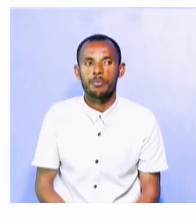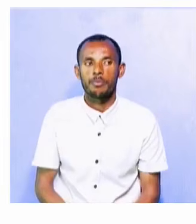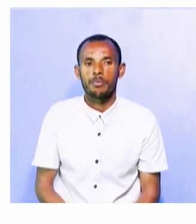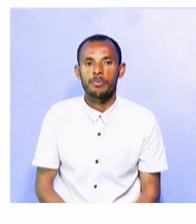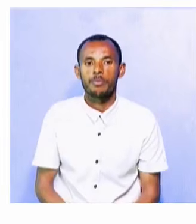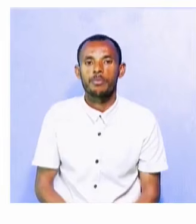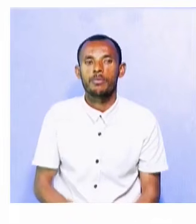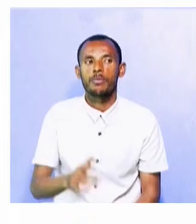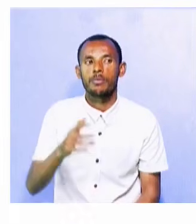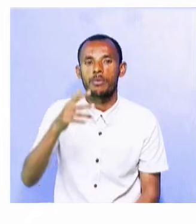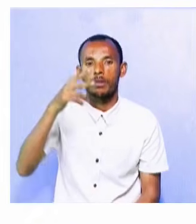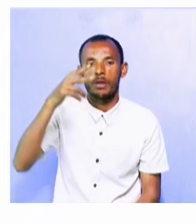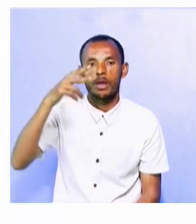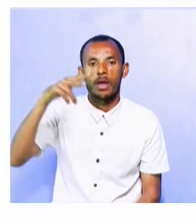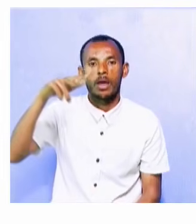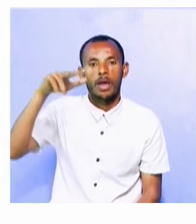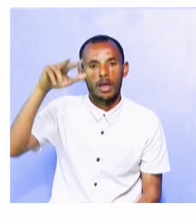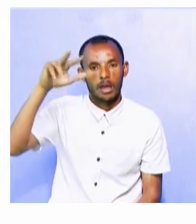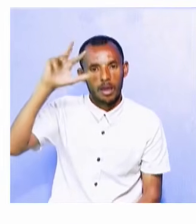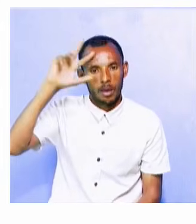a cube is doubled,